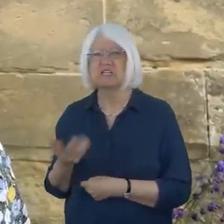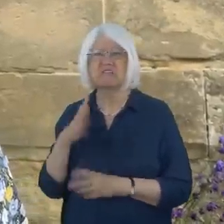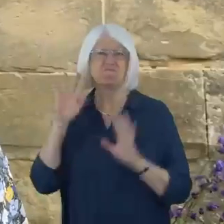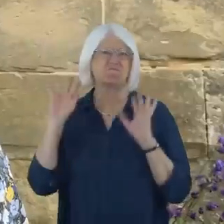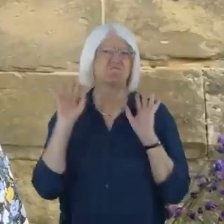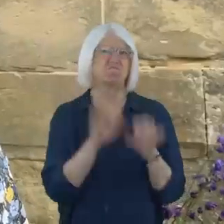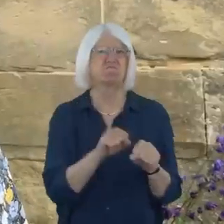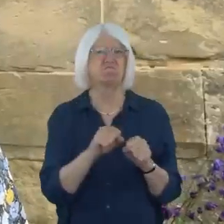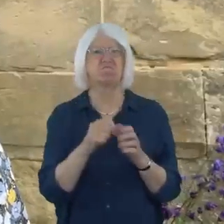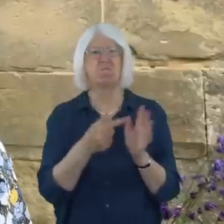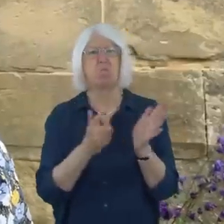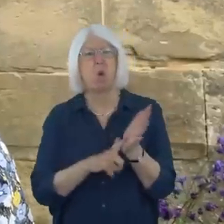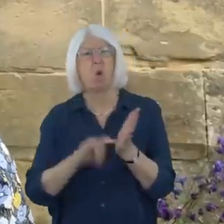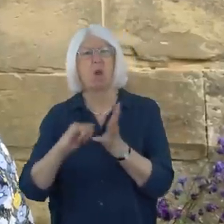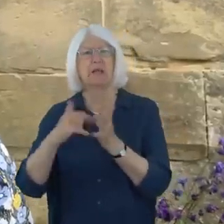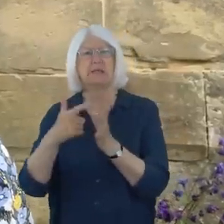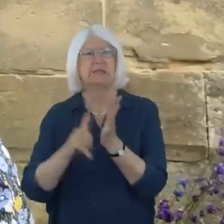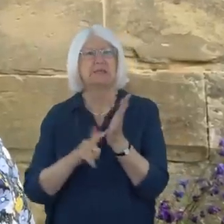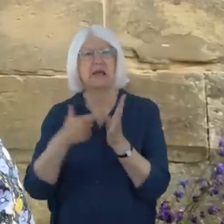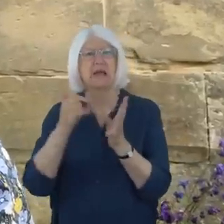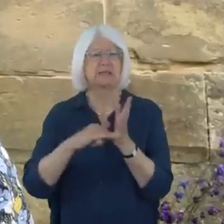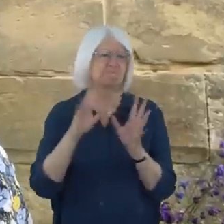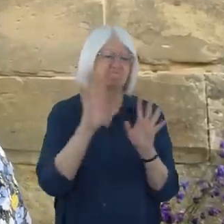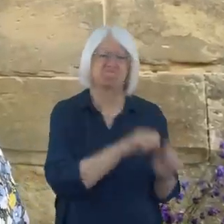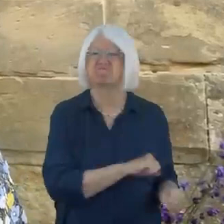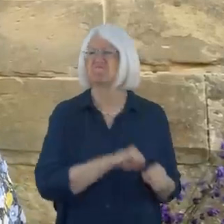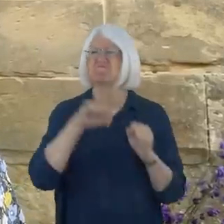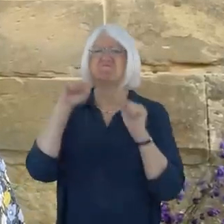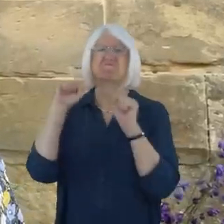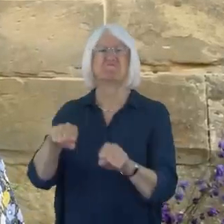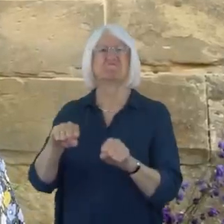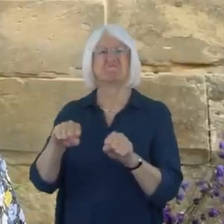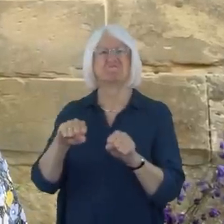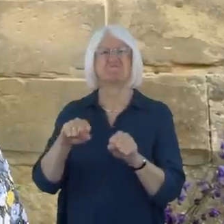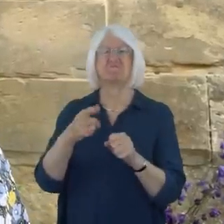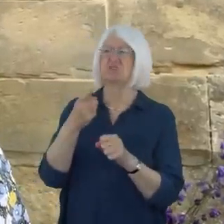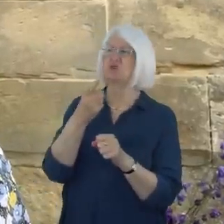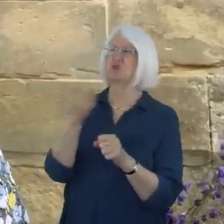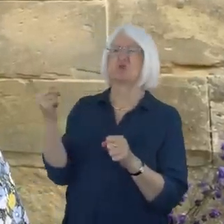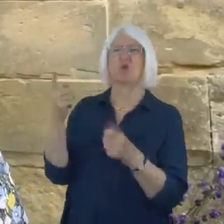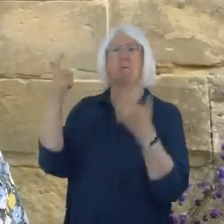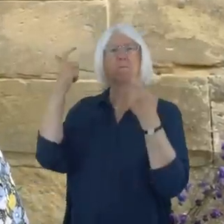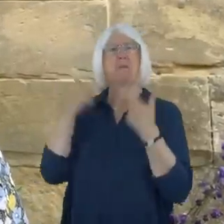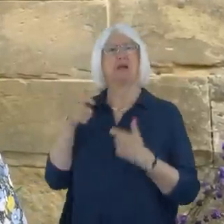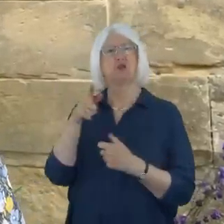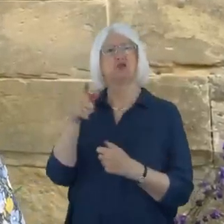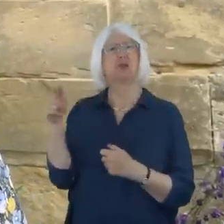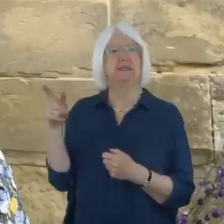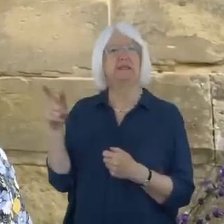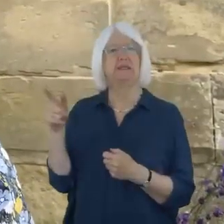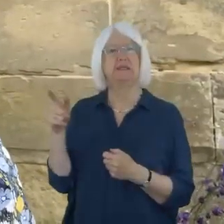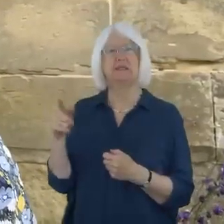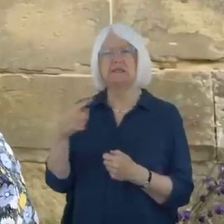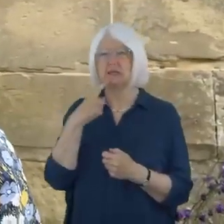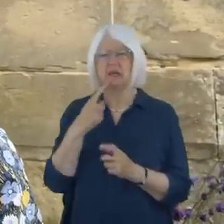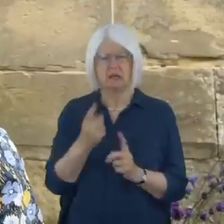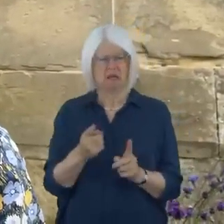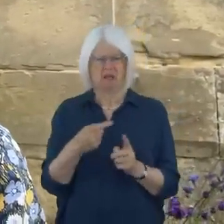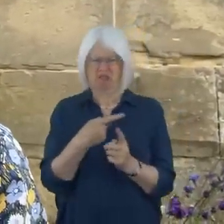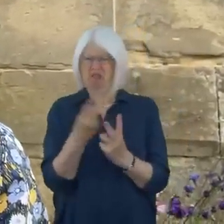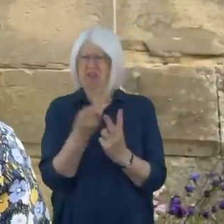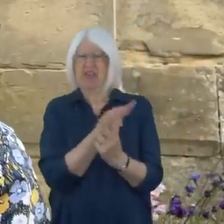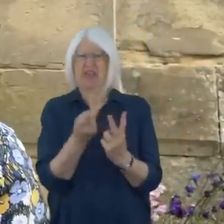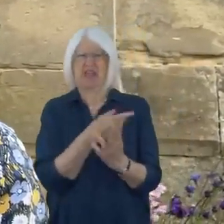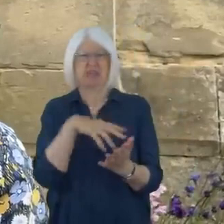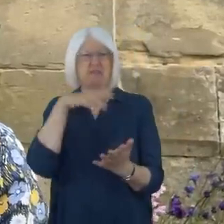dragged them into the marketplace before the authorities. When they had brought them before the magistrates, they said, "These